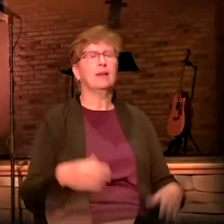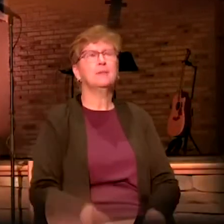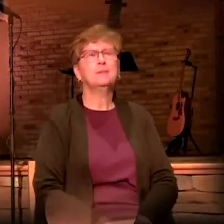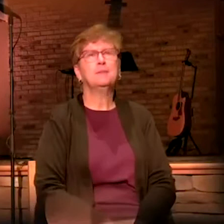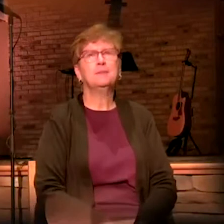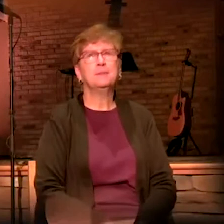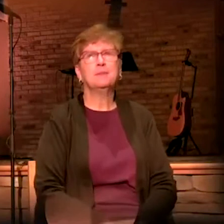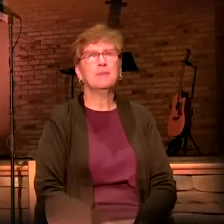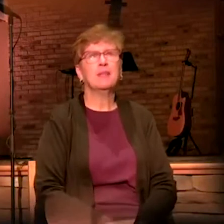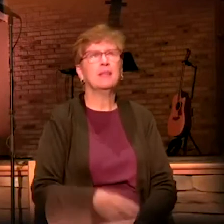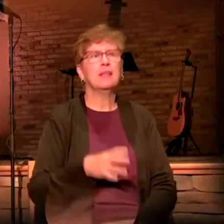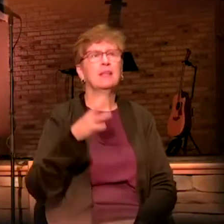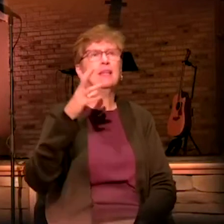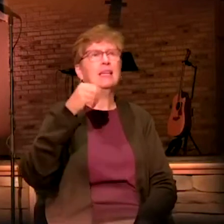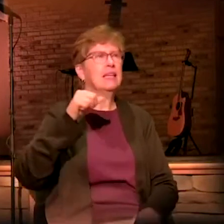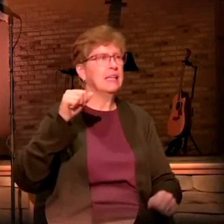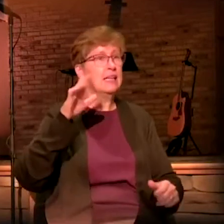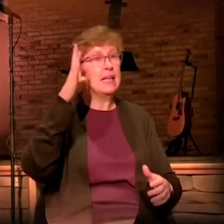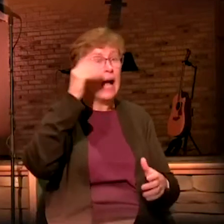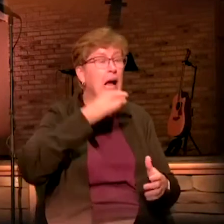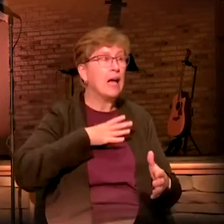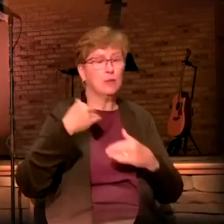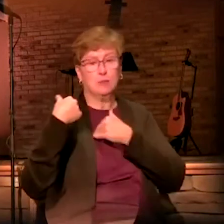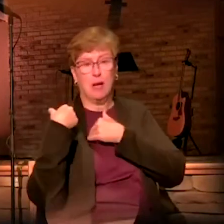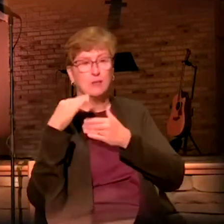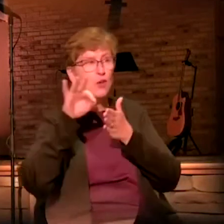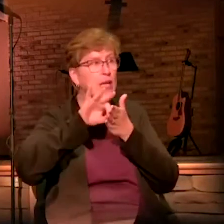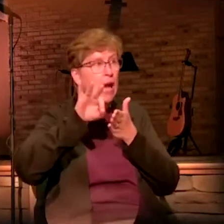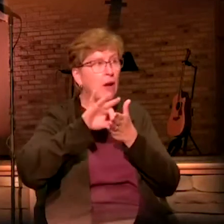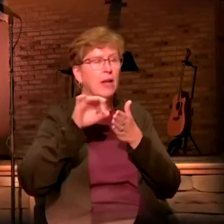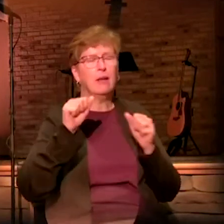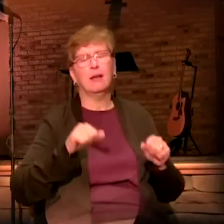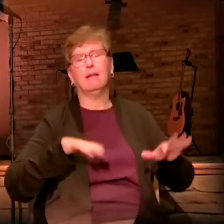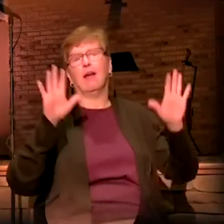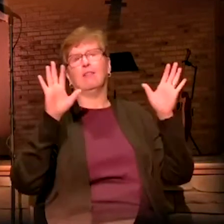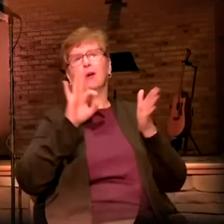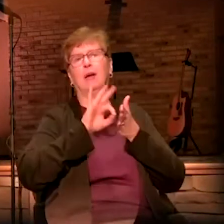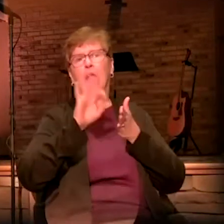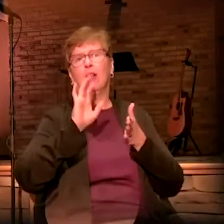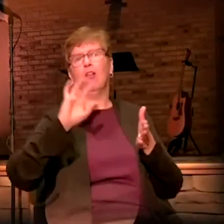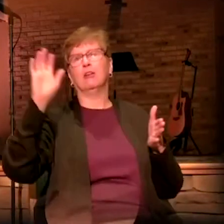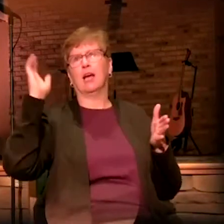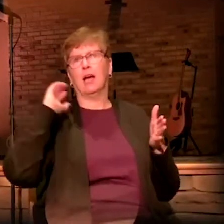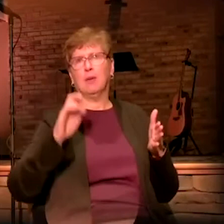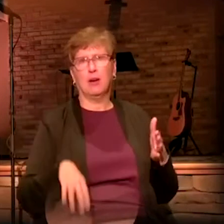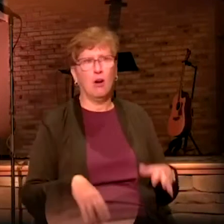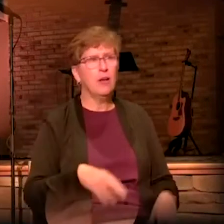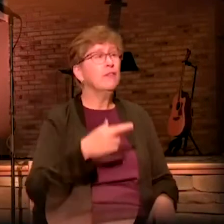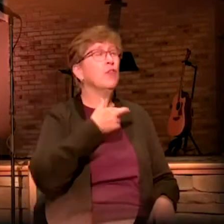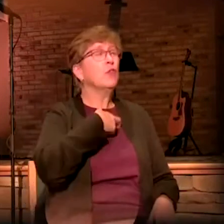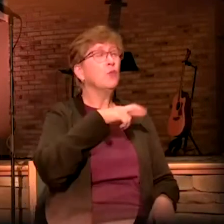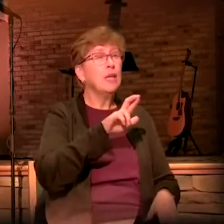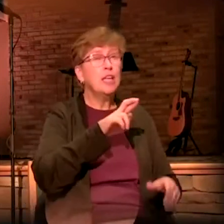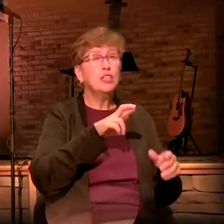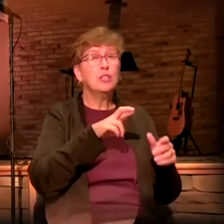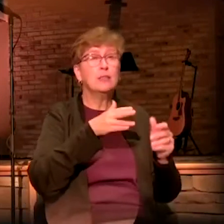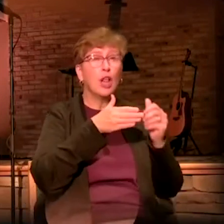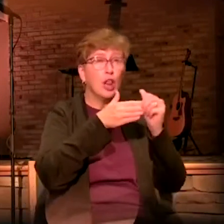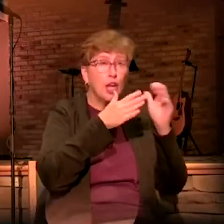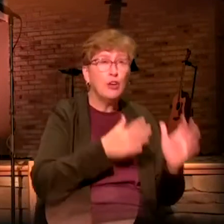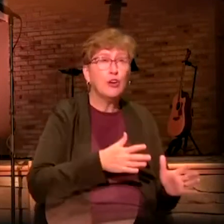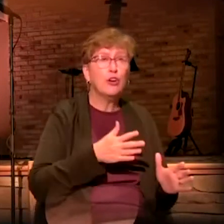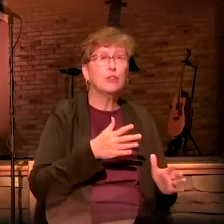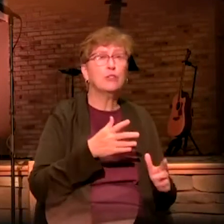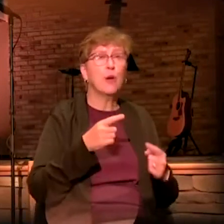gave up a long time ago. And even the religious elite who so opposed Jesus Christ, now they too